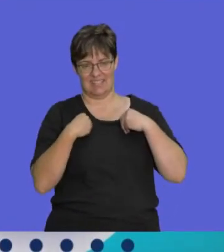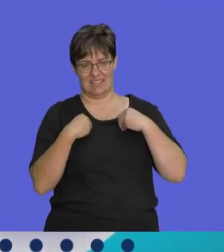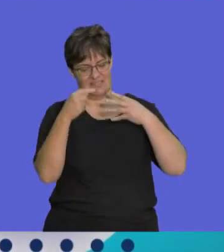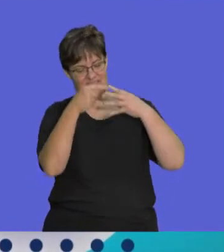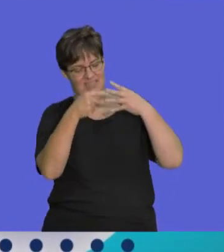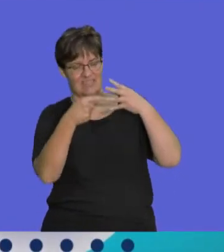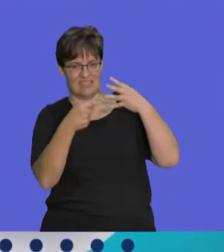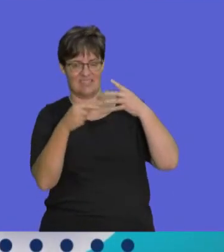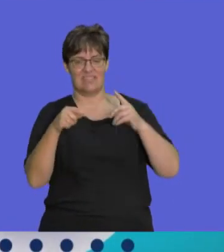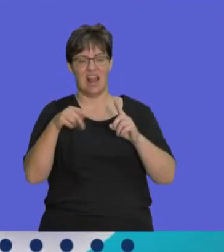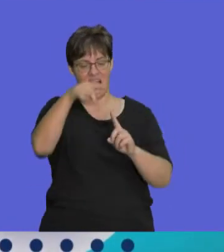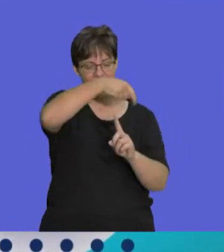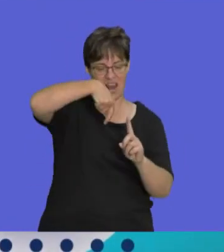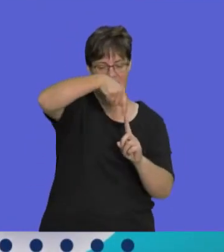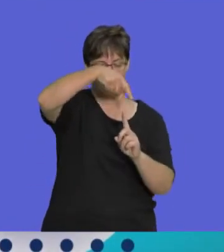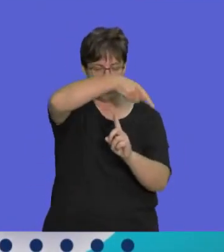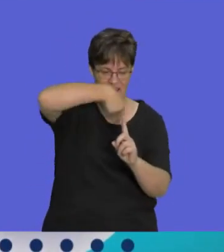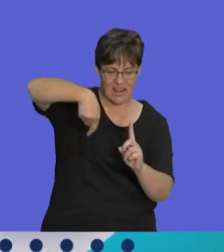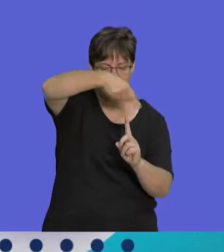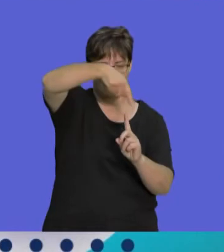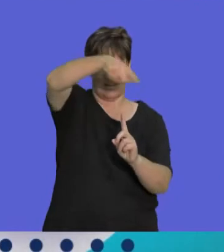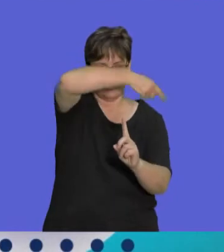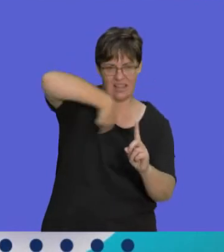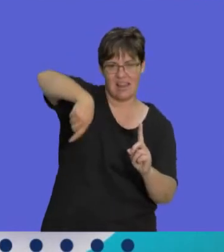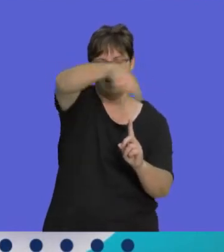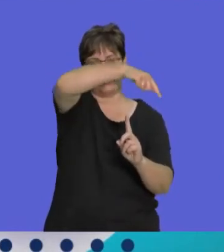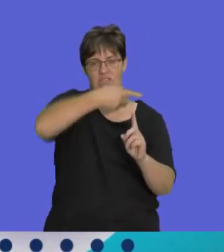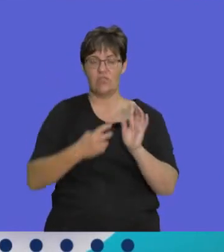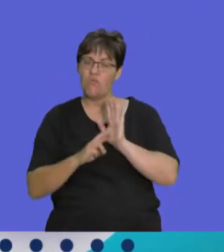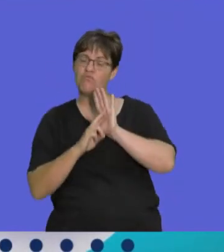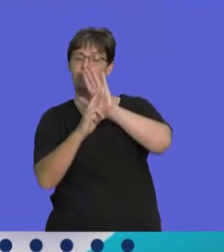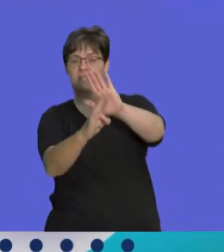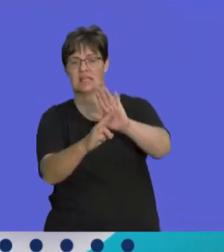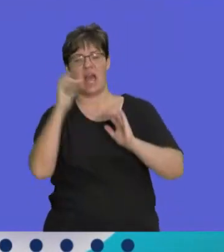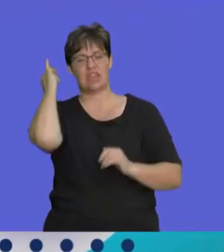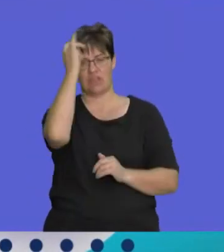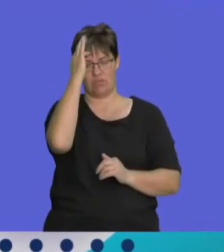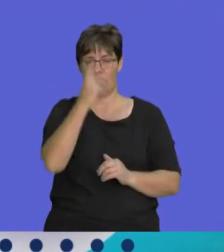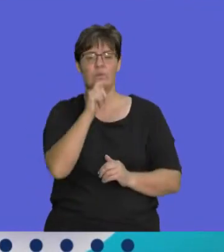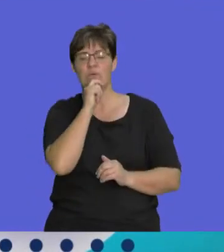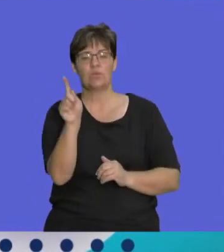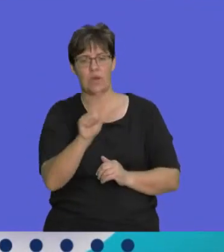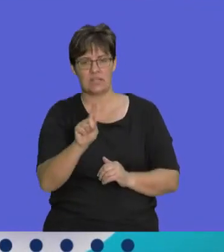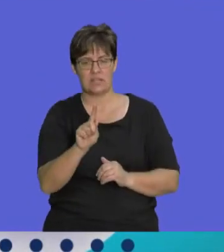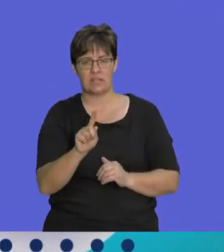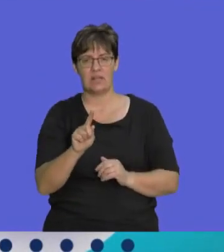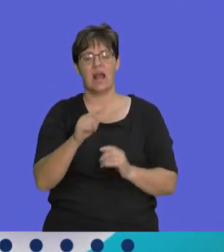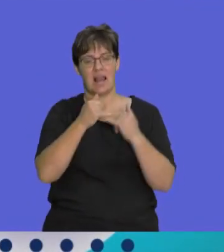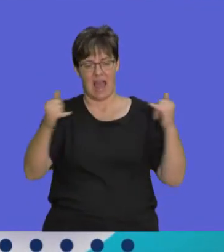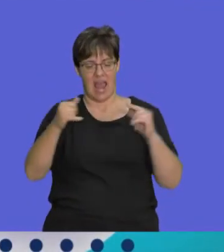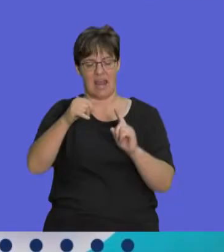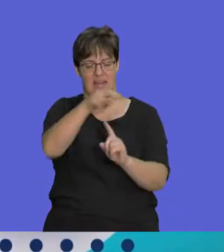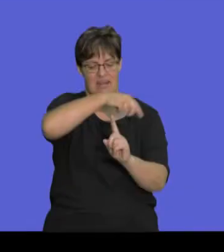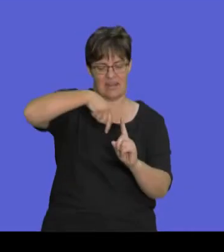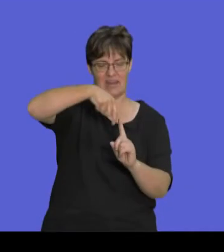of the electric field lines. So to represent these electric fields in theory, we would use what we call the electric